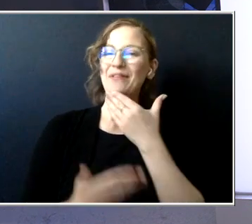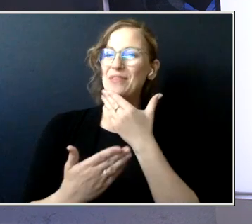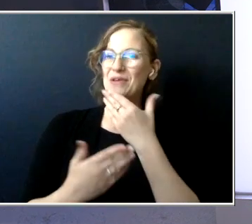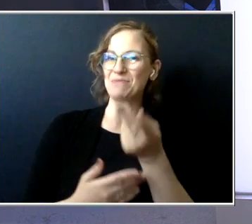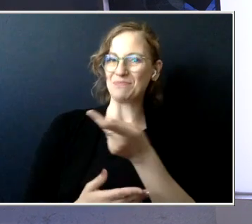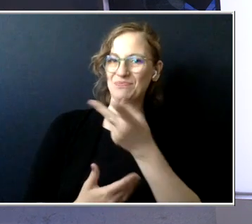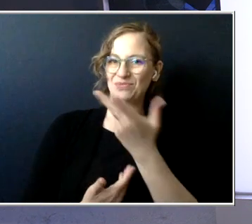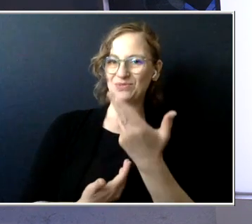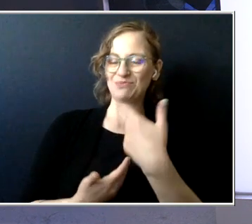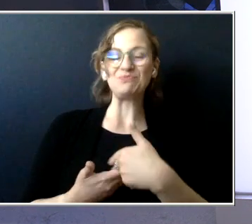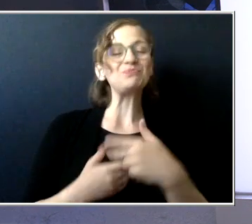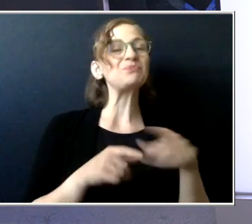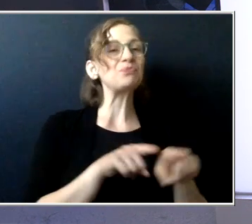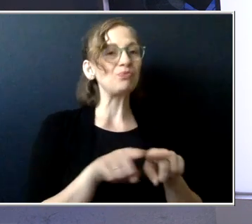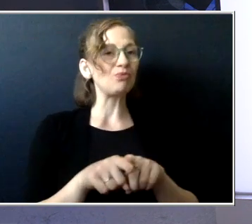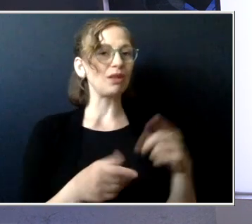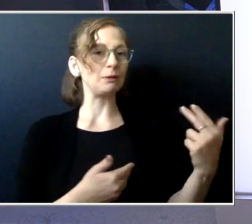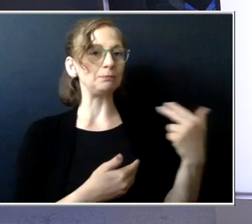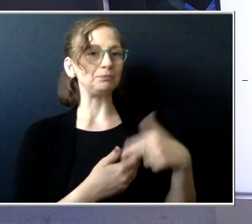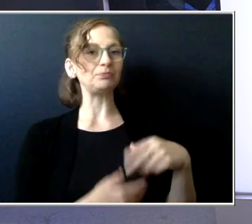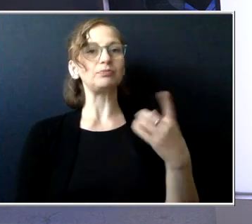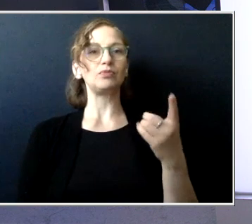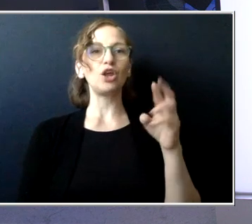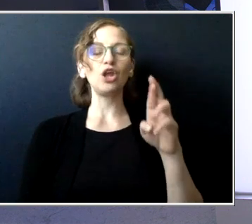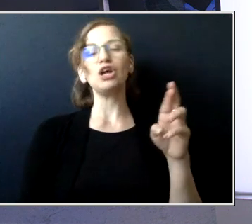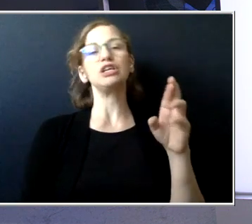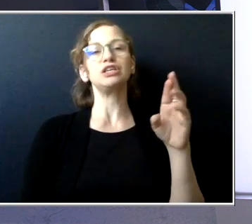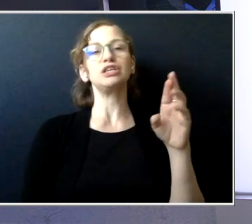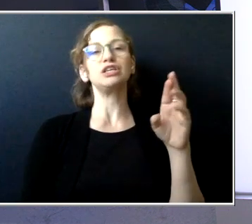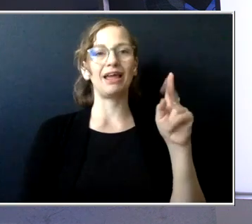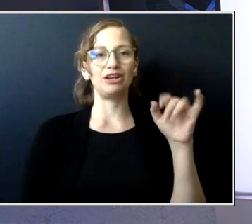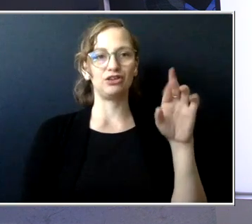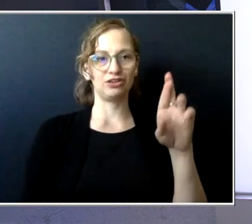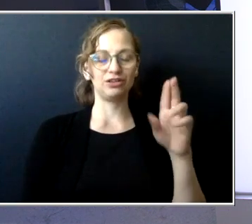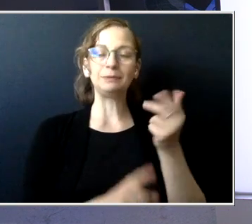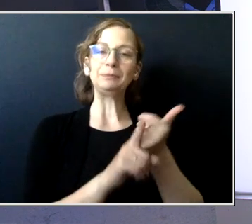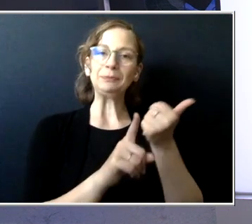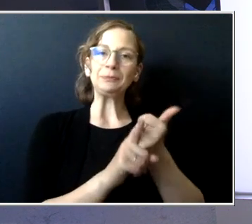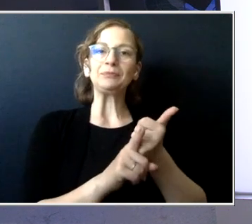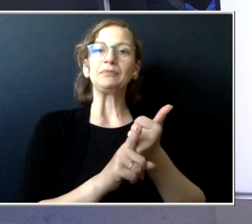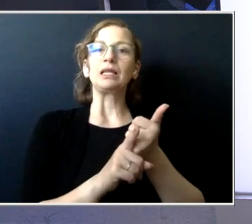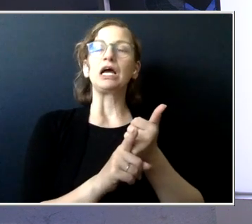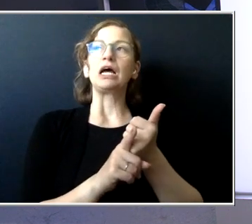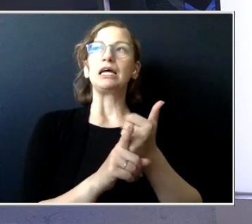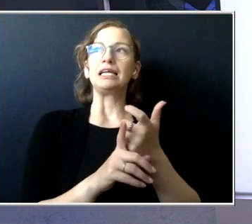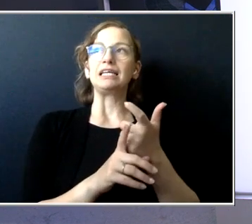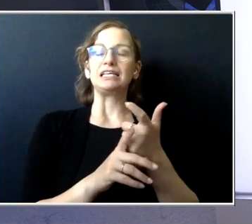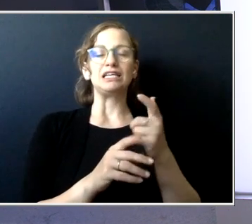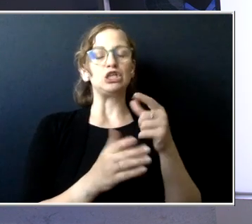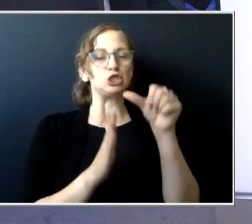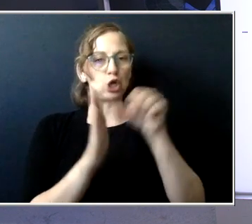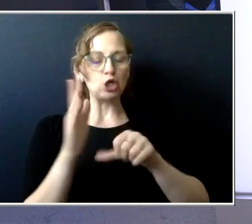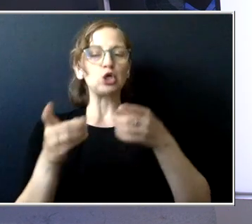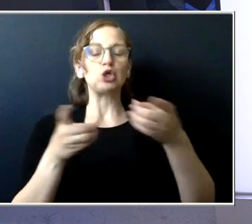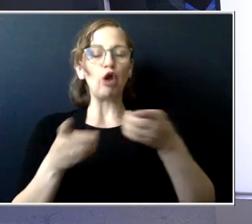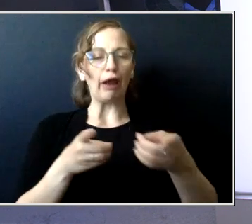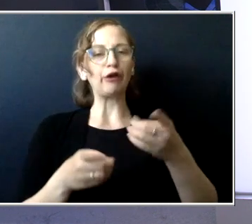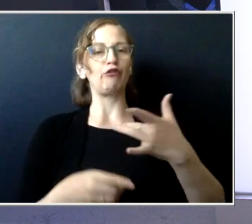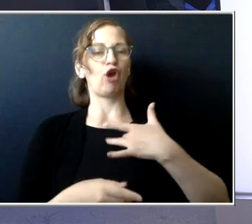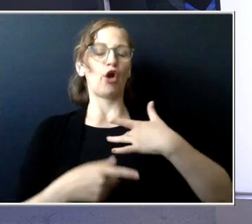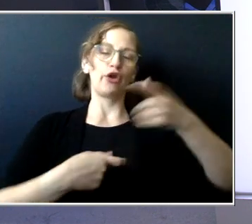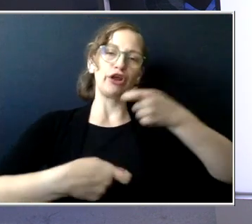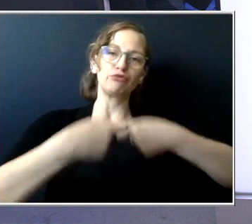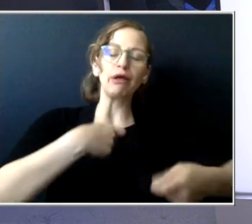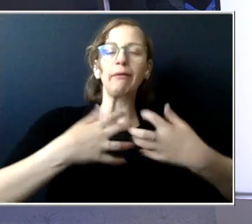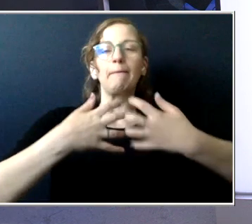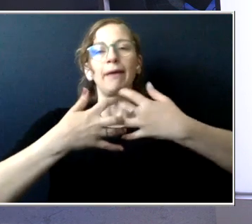surgeon, Dr. Matt Danter. He is, this is a mouthful here, so he is the Surgical Director of Cardiac Transplant and Mechanical Circulatory